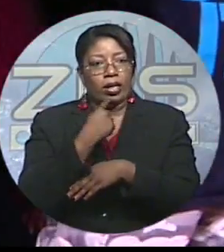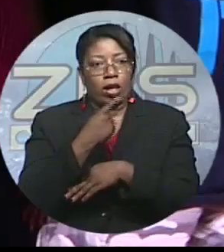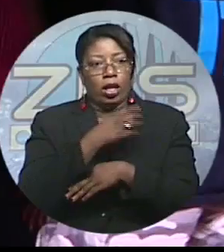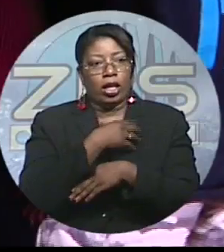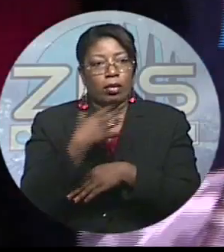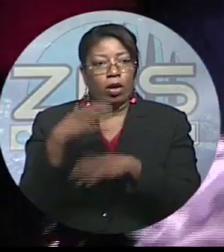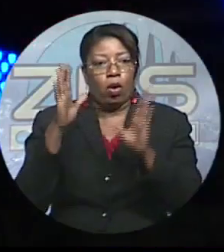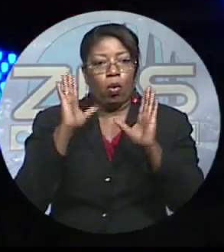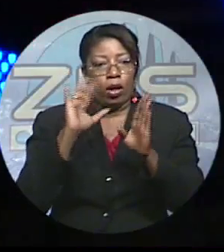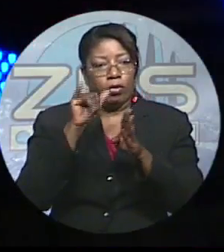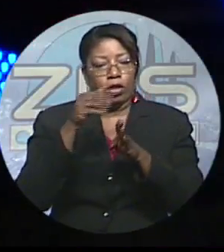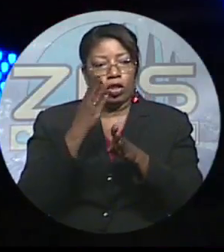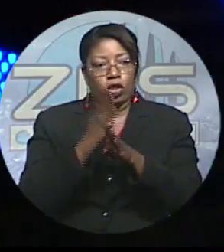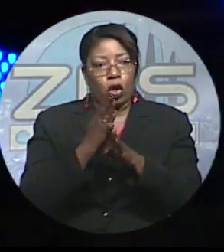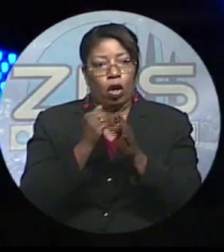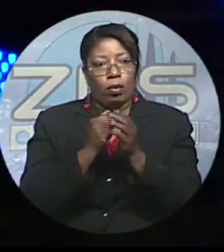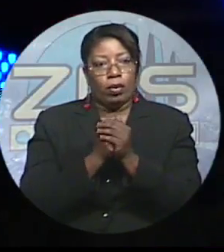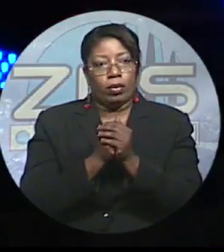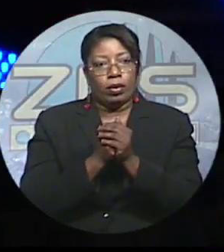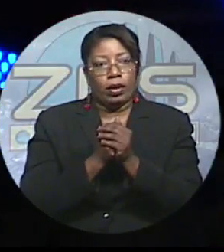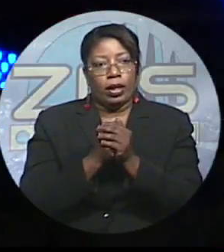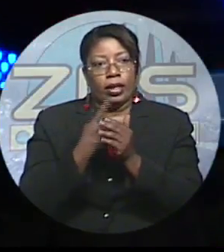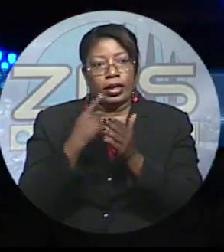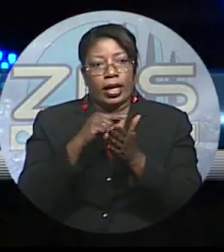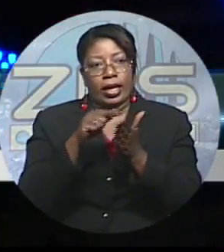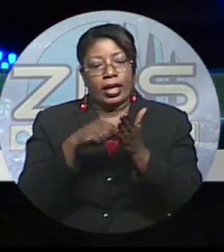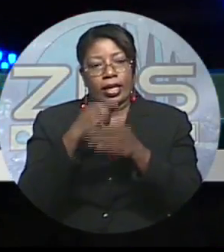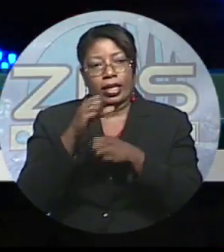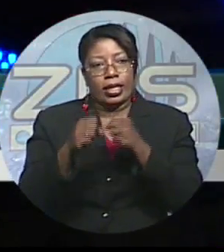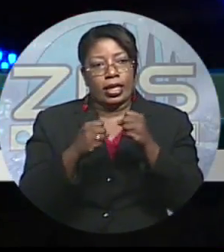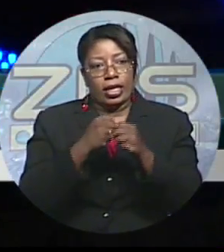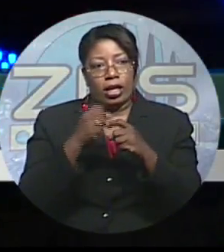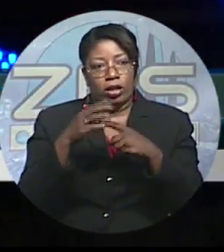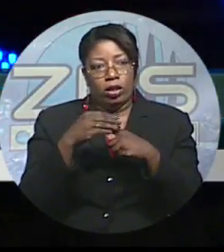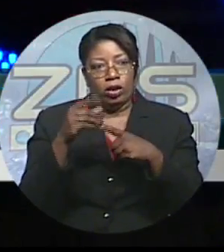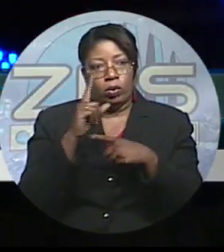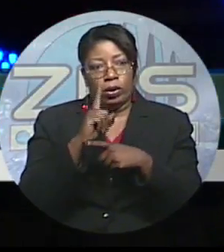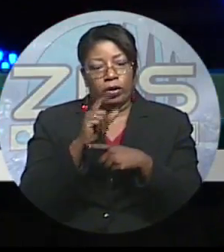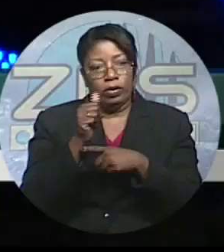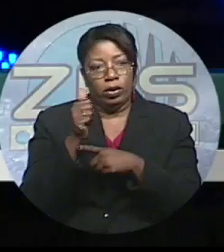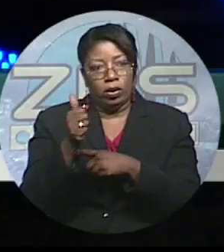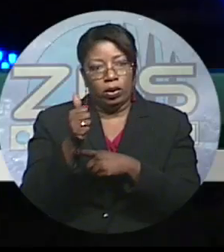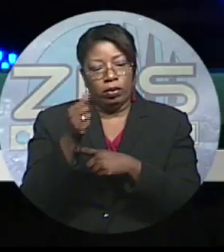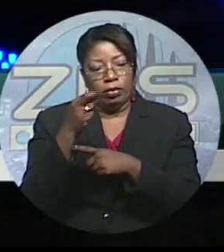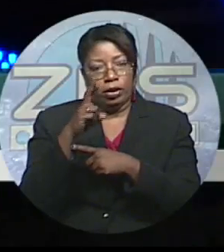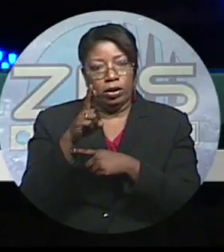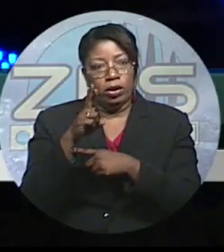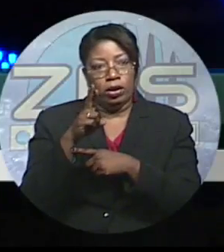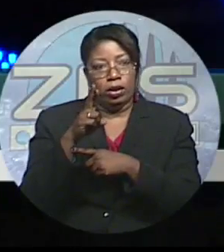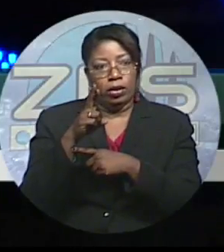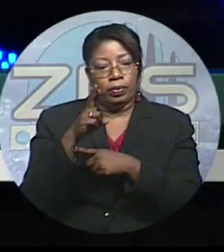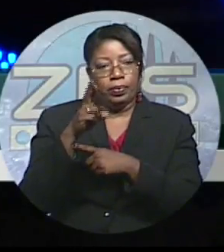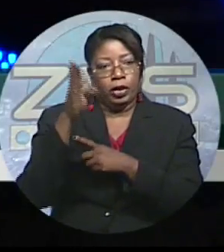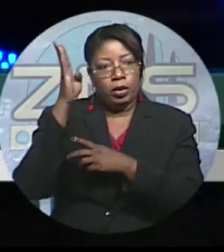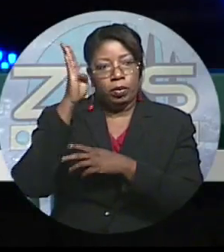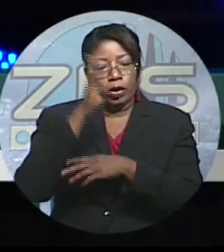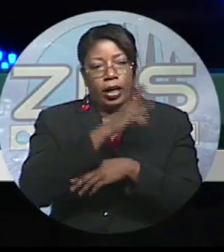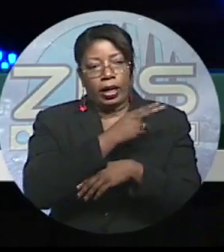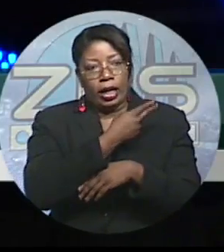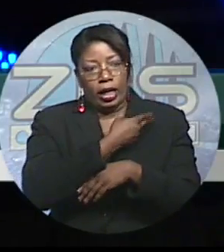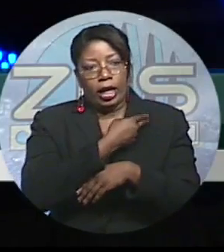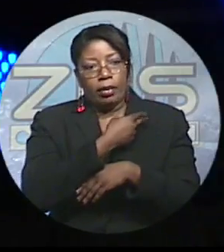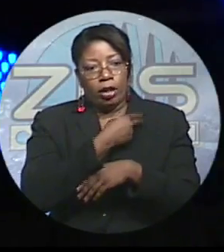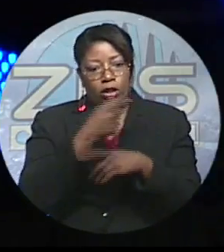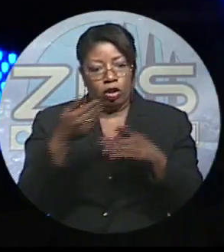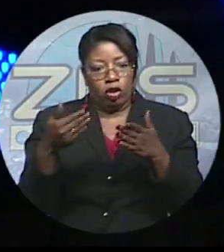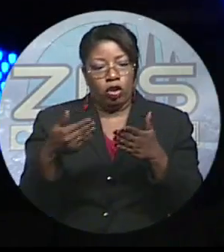done. The fact that this year you've chosen one of your own, Mr. Bernard Evans, as the new chairman of the